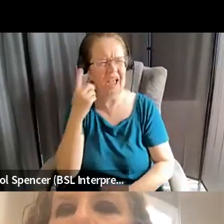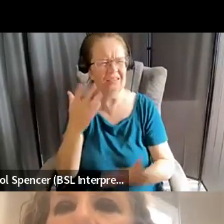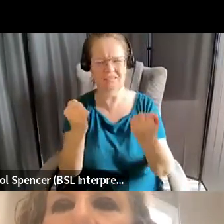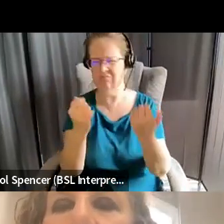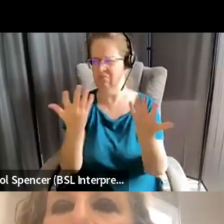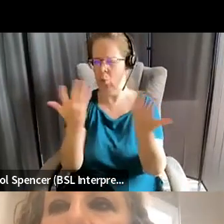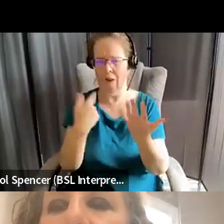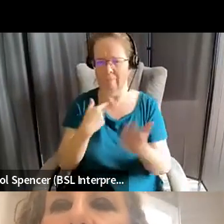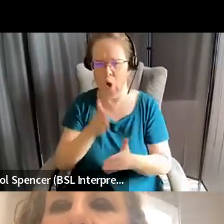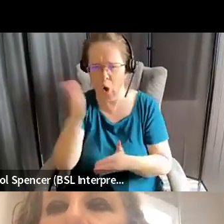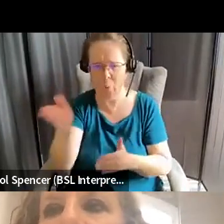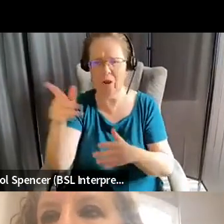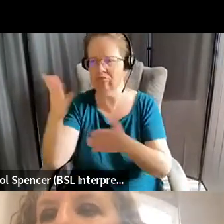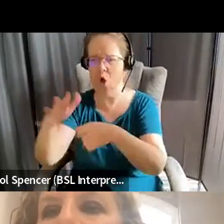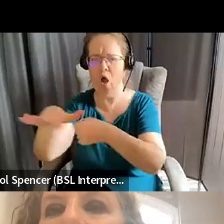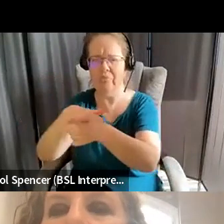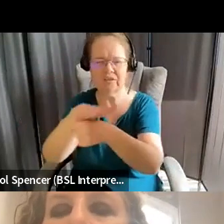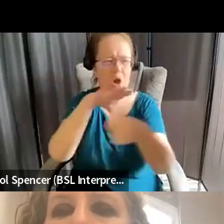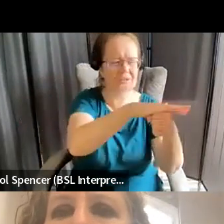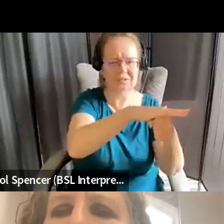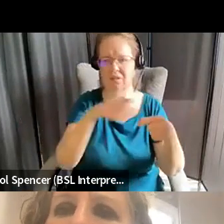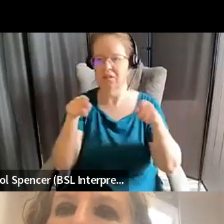where I'm going or what I'm doing, same with apps.